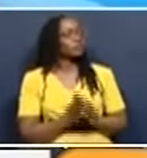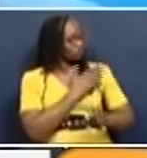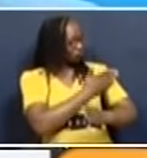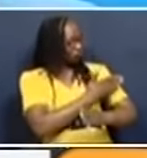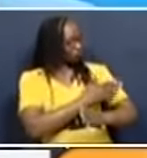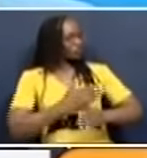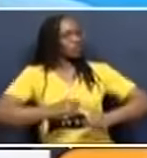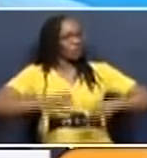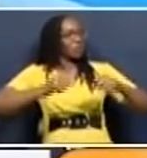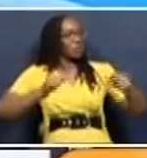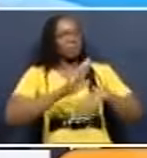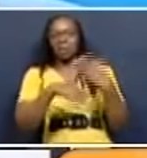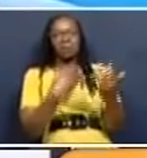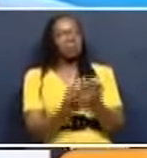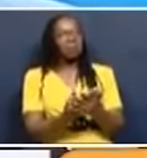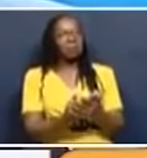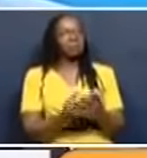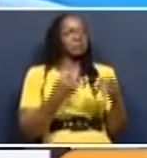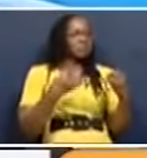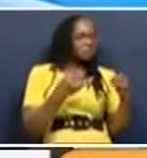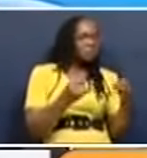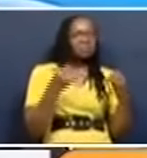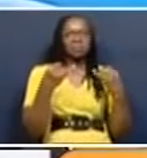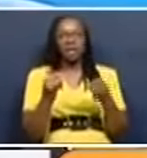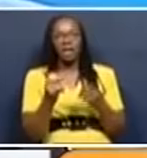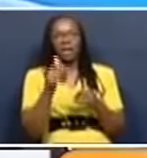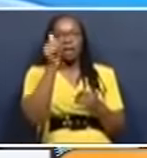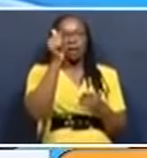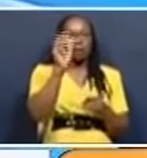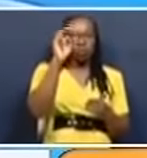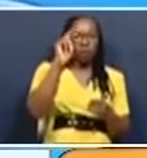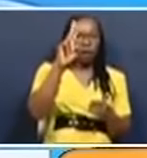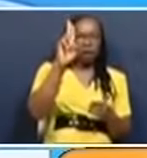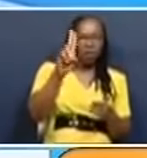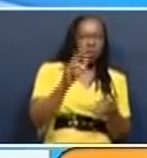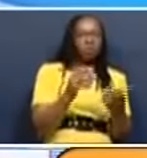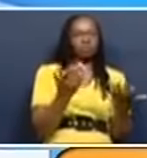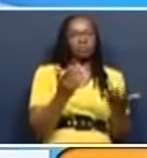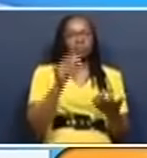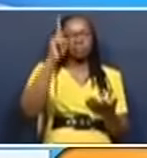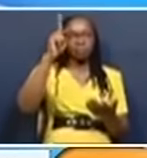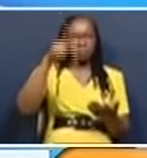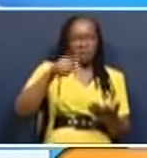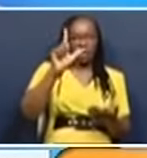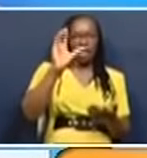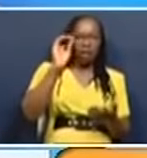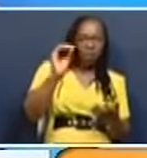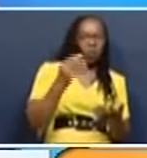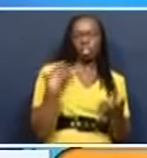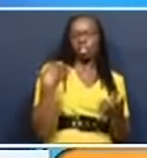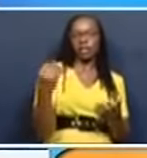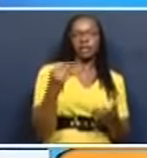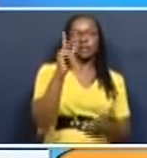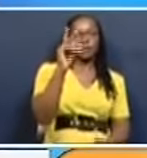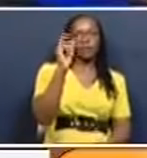in a cloud of one form or the other, from Harun Mwau to Aaron Ringera, Lumumba, Momo Matemu, recently Philip Kinisu. How and